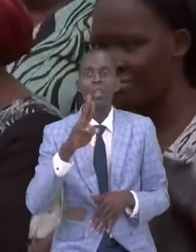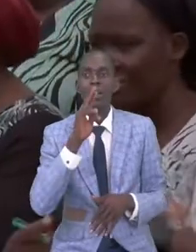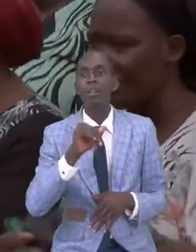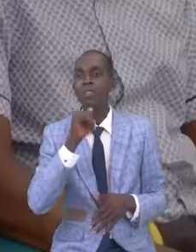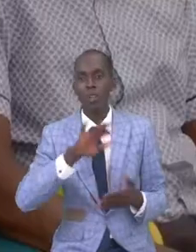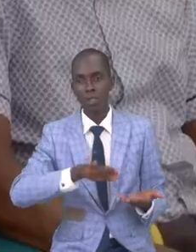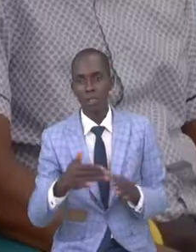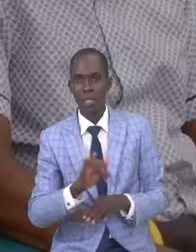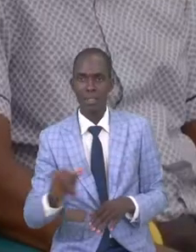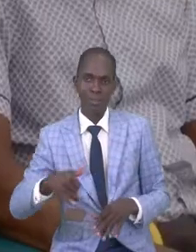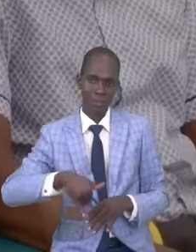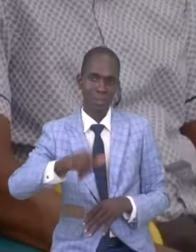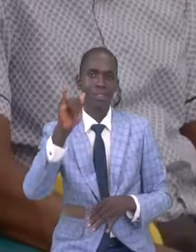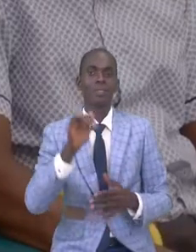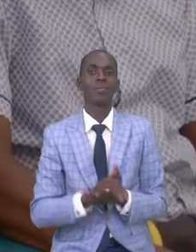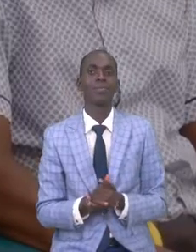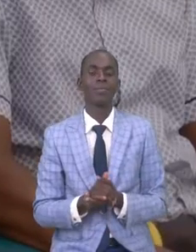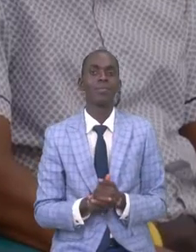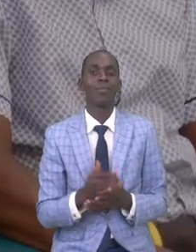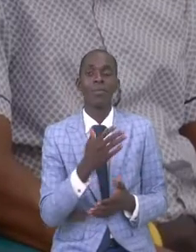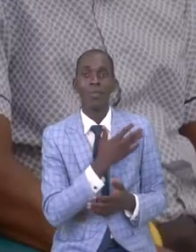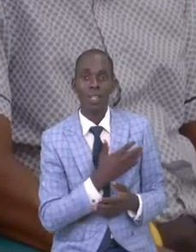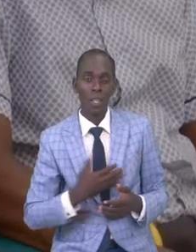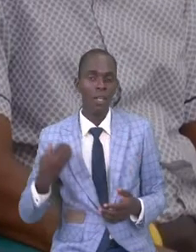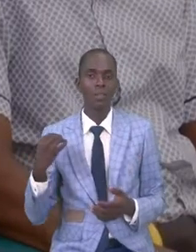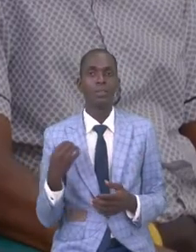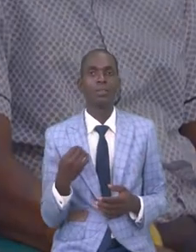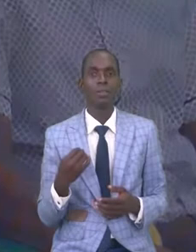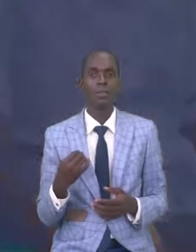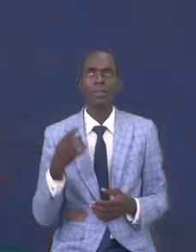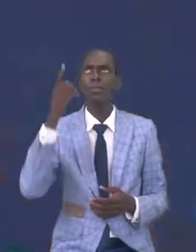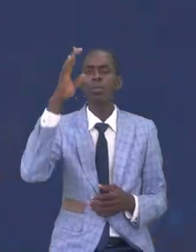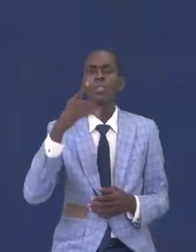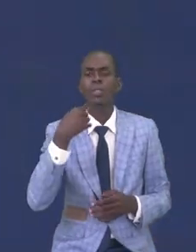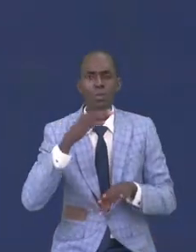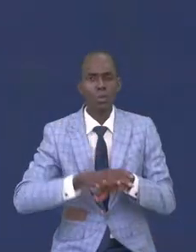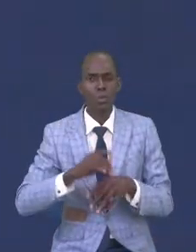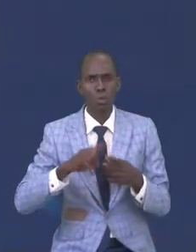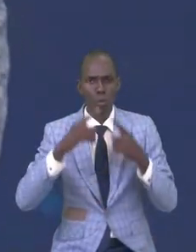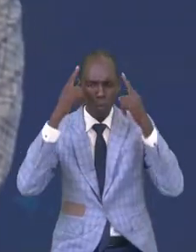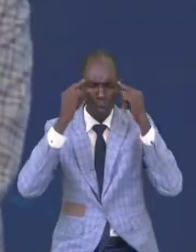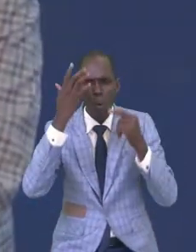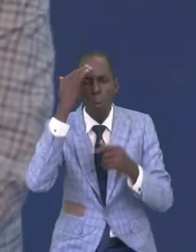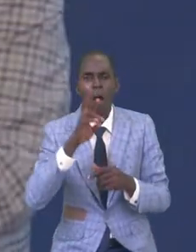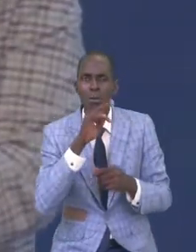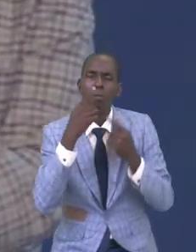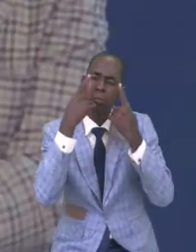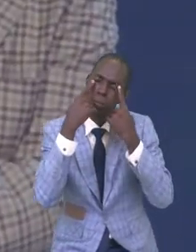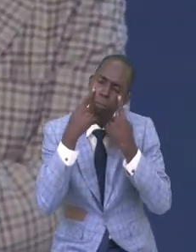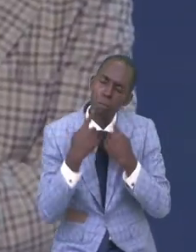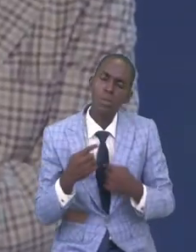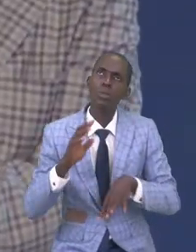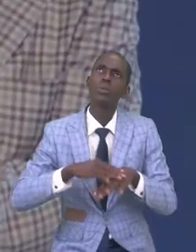finishing yet. And God said to Moses, why are you crying to me? Tell them to